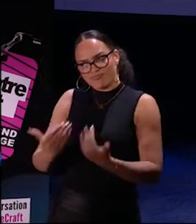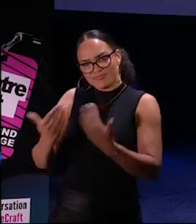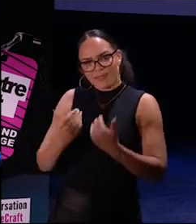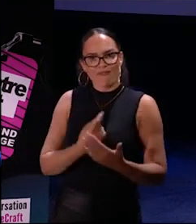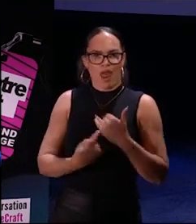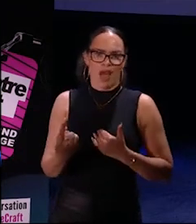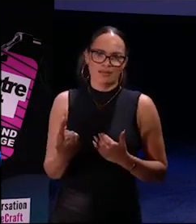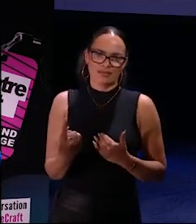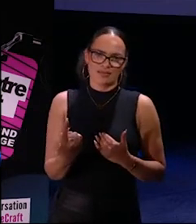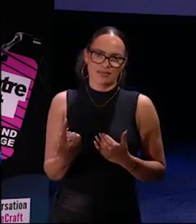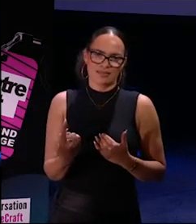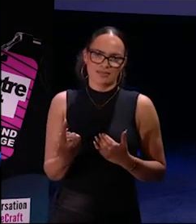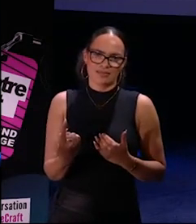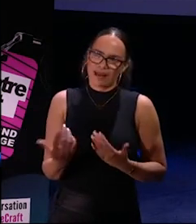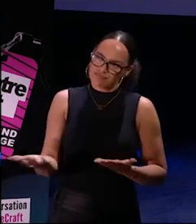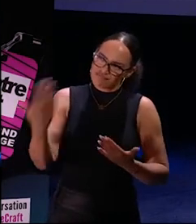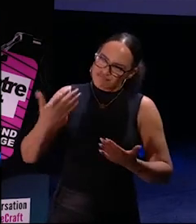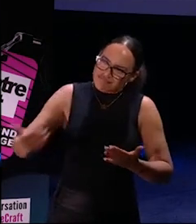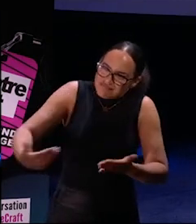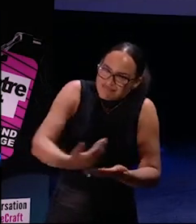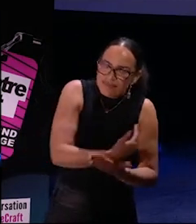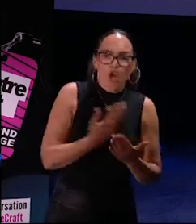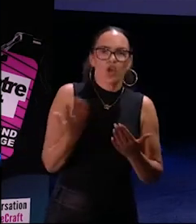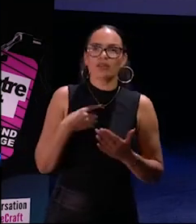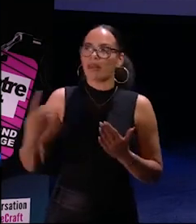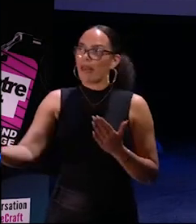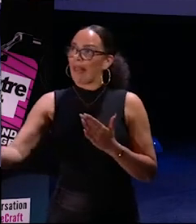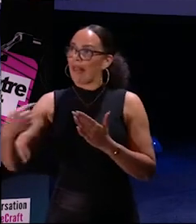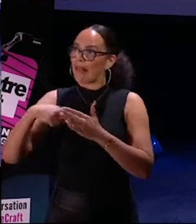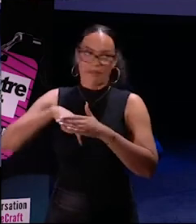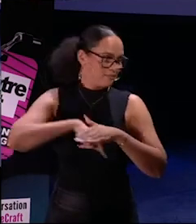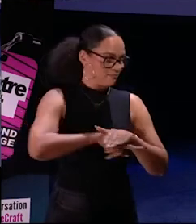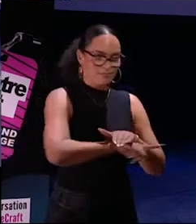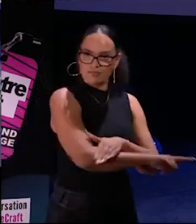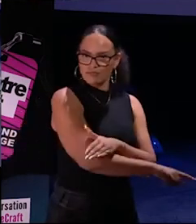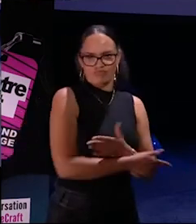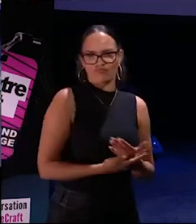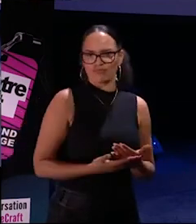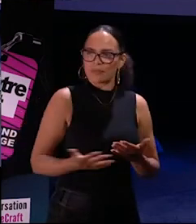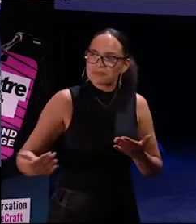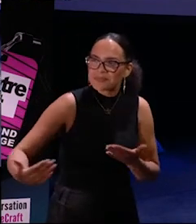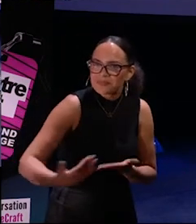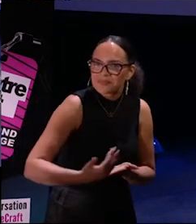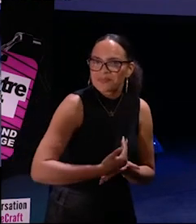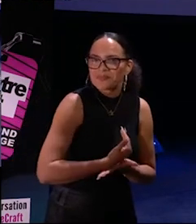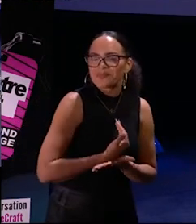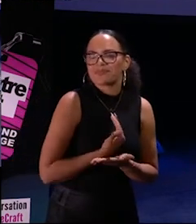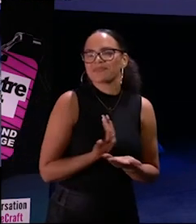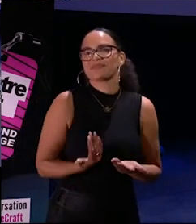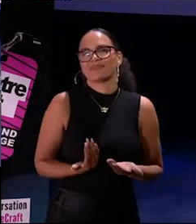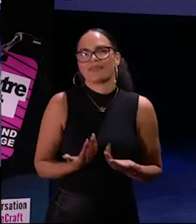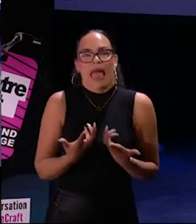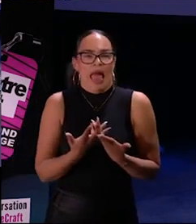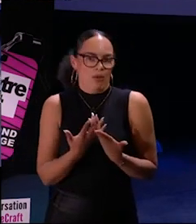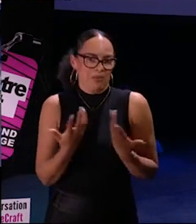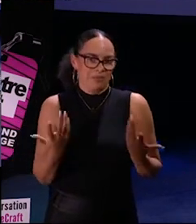so we don't just come in and slide out, you know. And in a way, this would be like